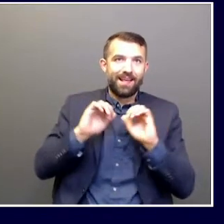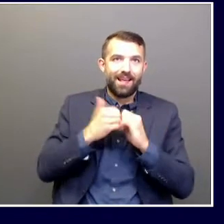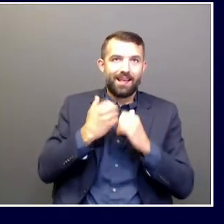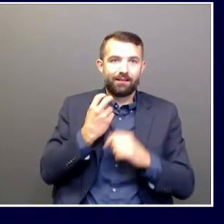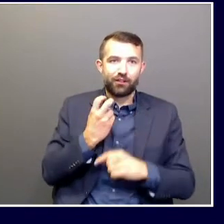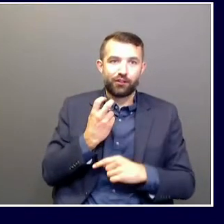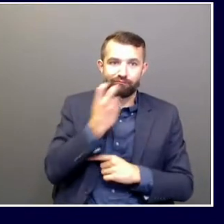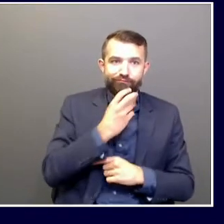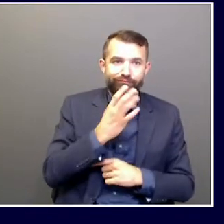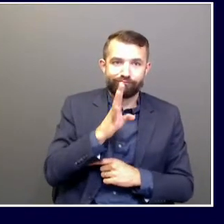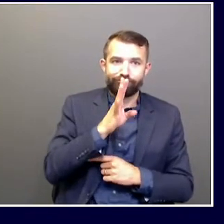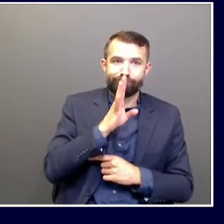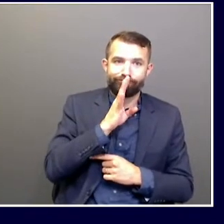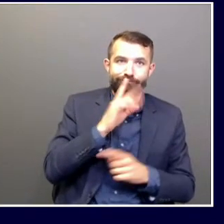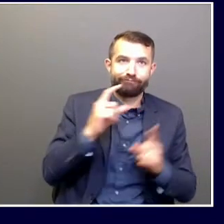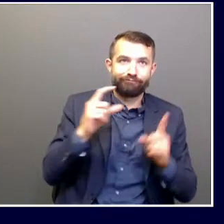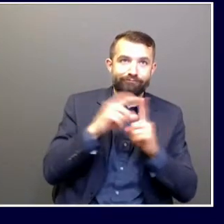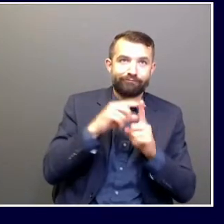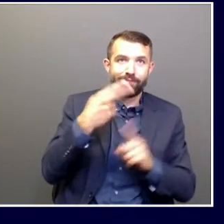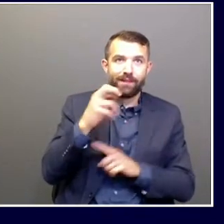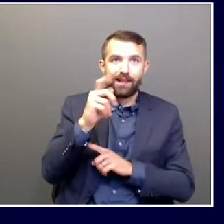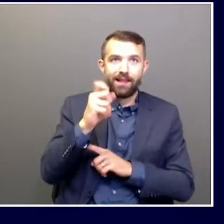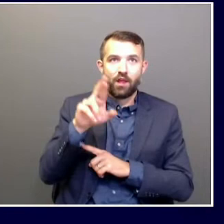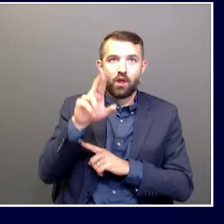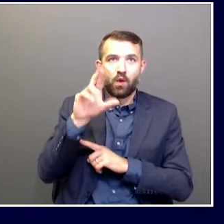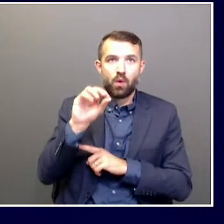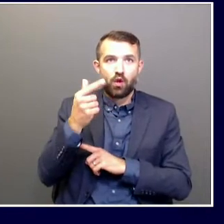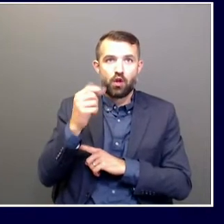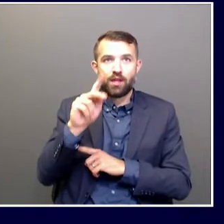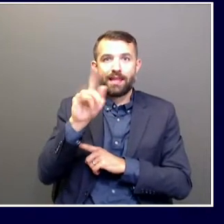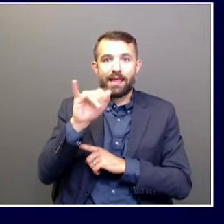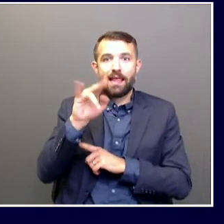I'm going to practice that one. Thank you, Commissioner. Probably got it wrong too.